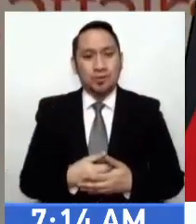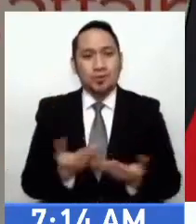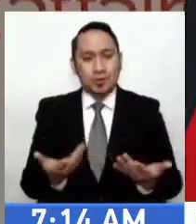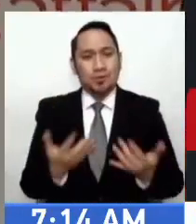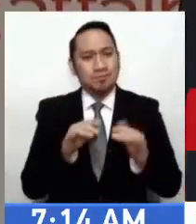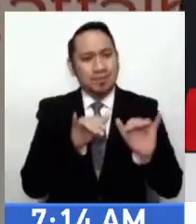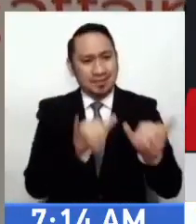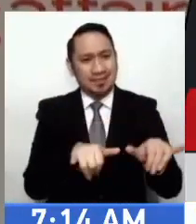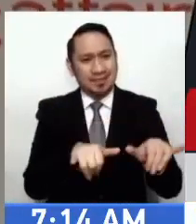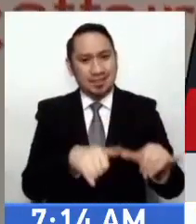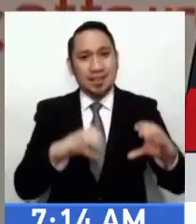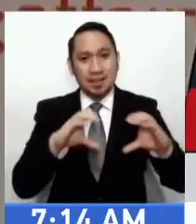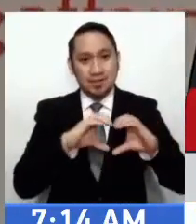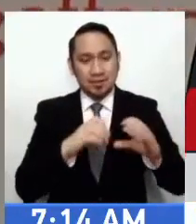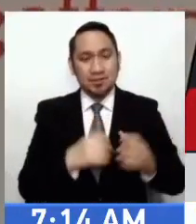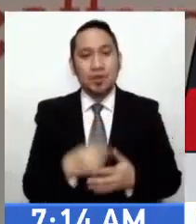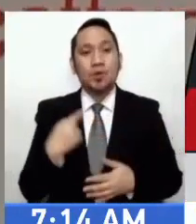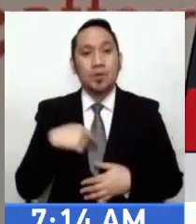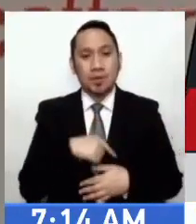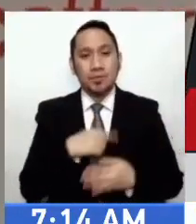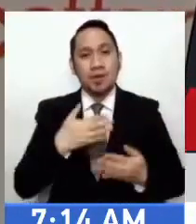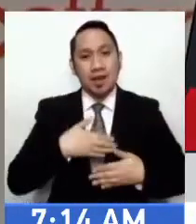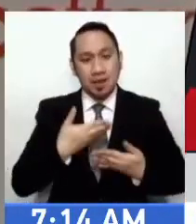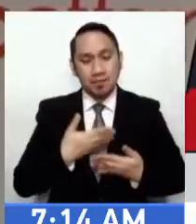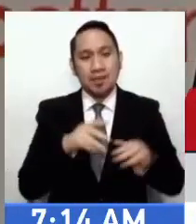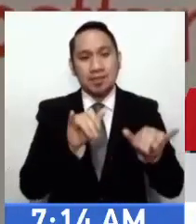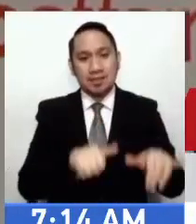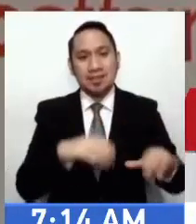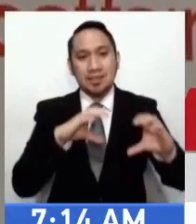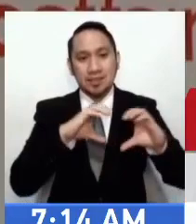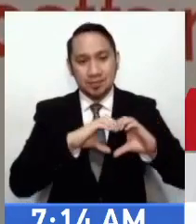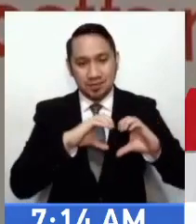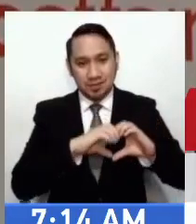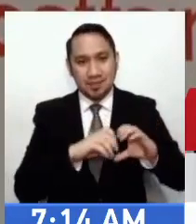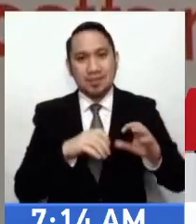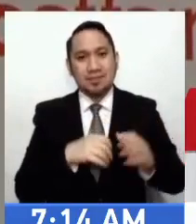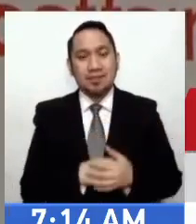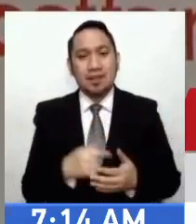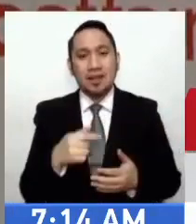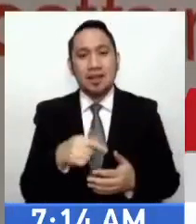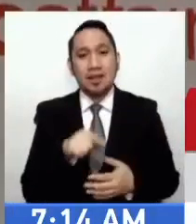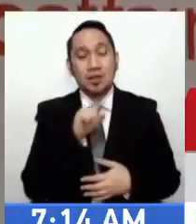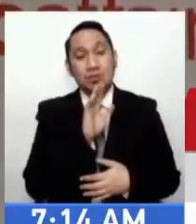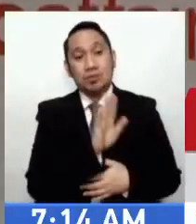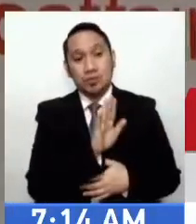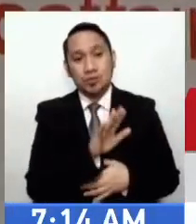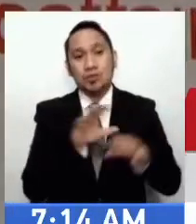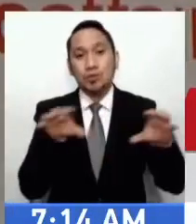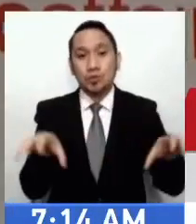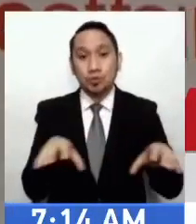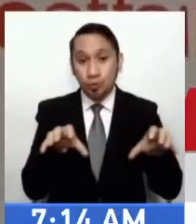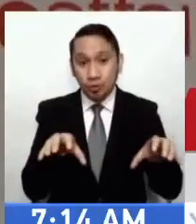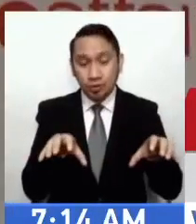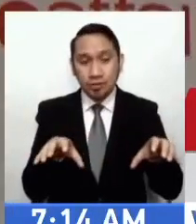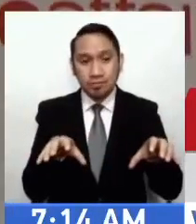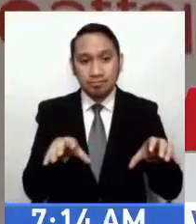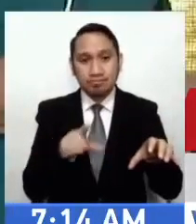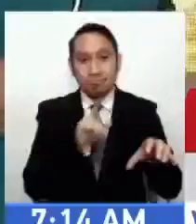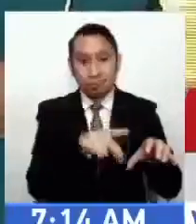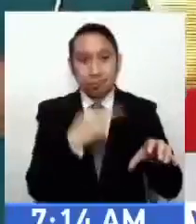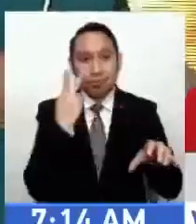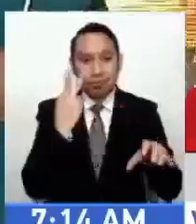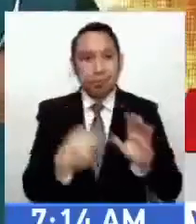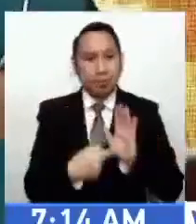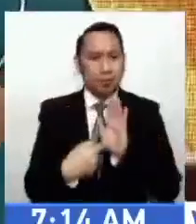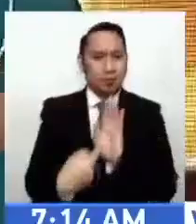very happy that he is a kapuso and he will remain a kapuso. I think his body of work speaks for itself, di ba? And